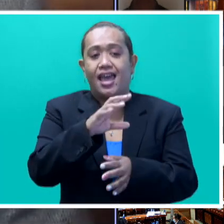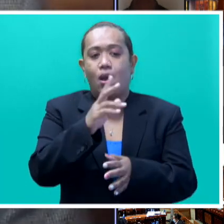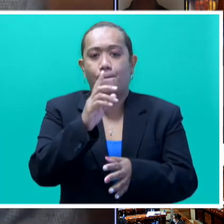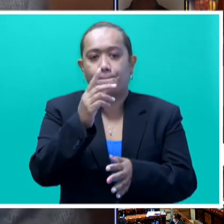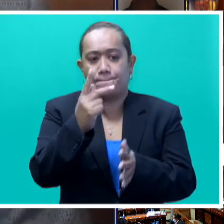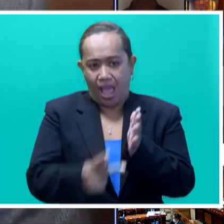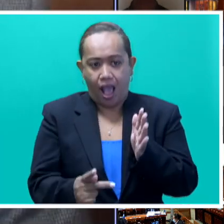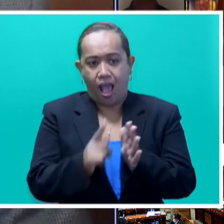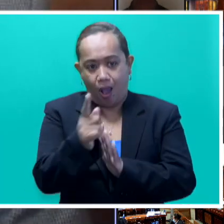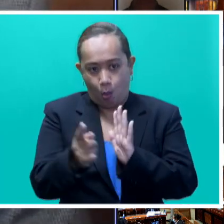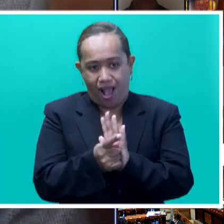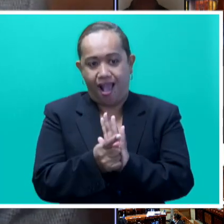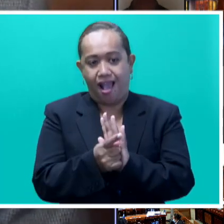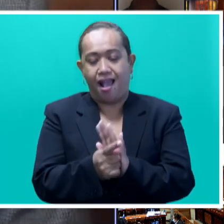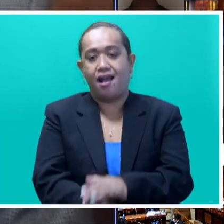July 2015.